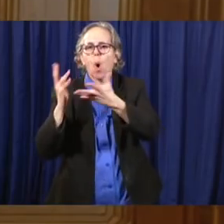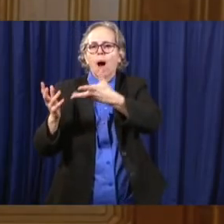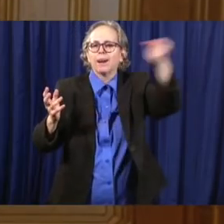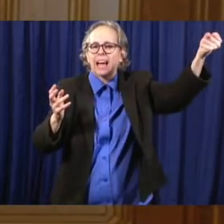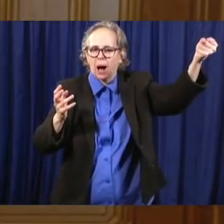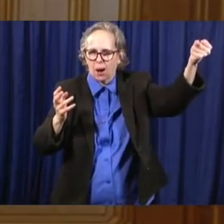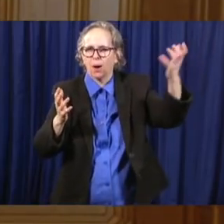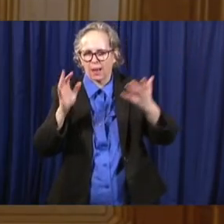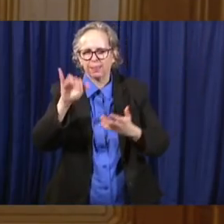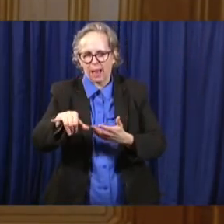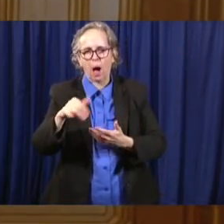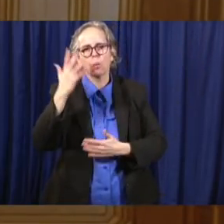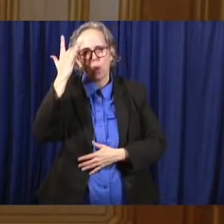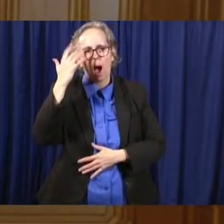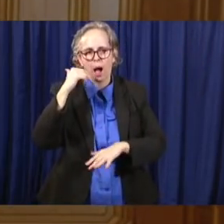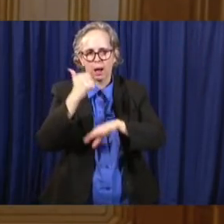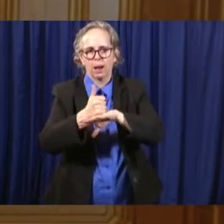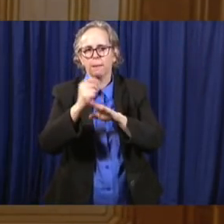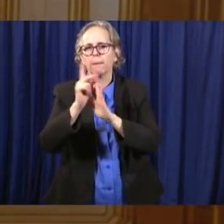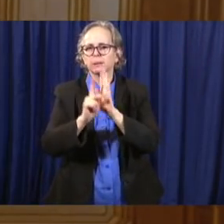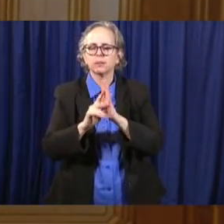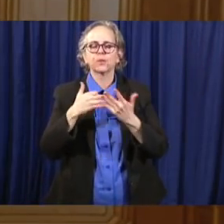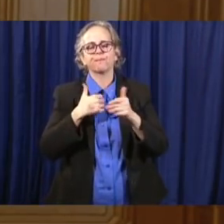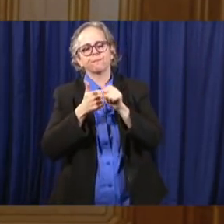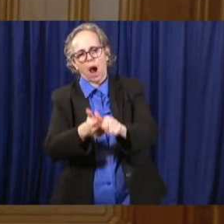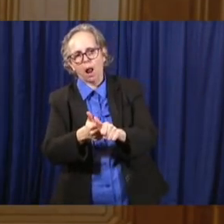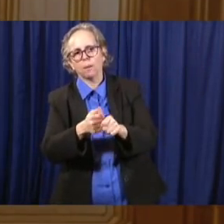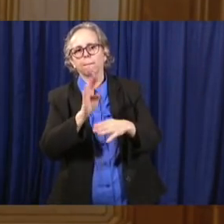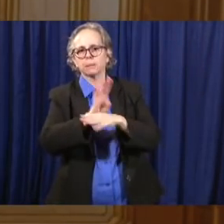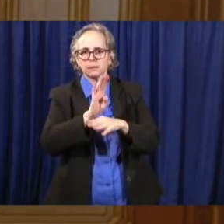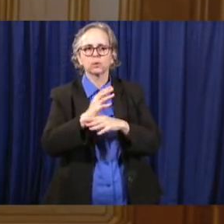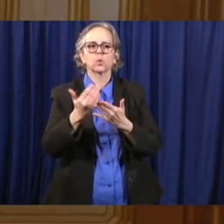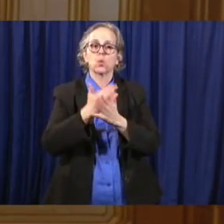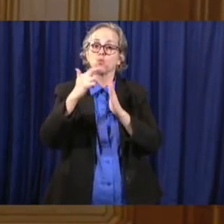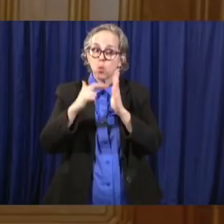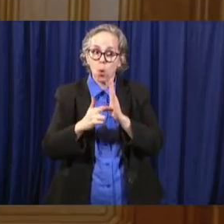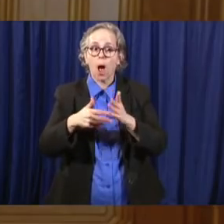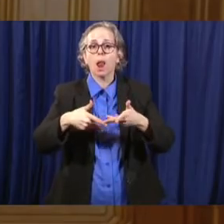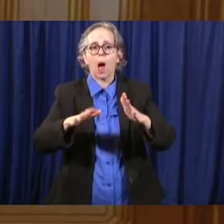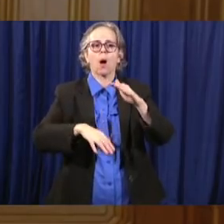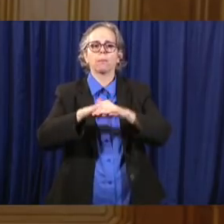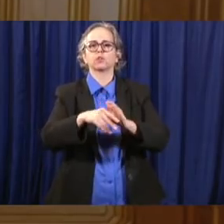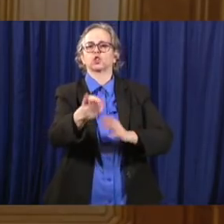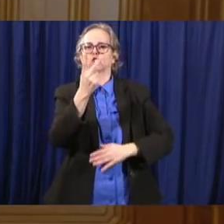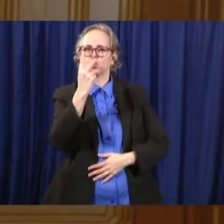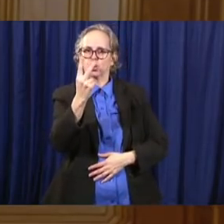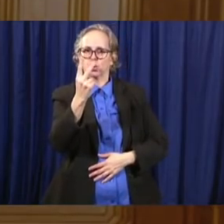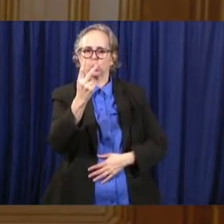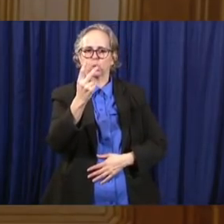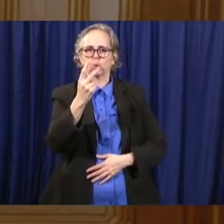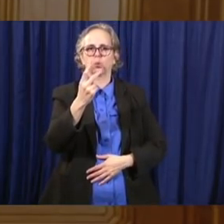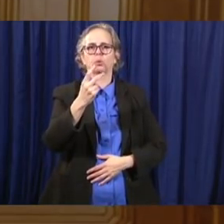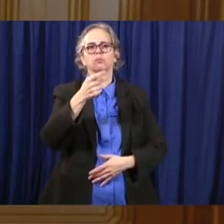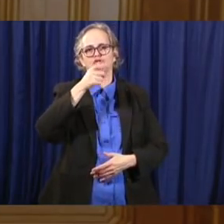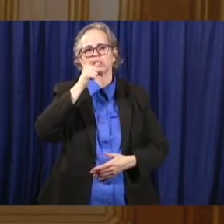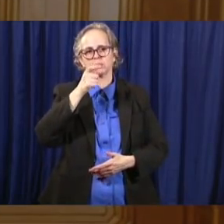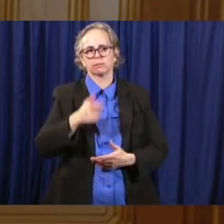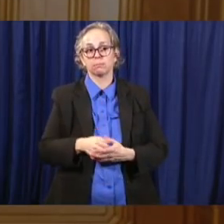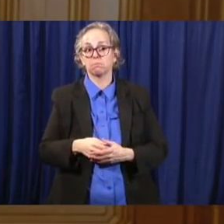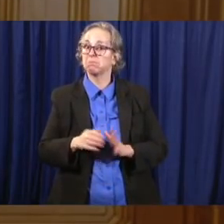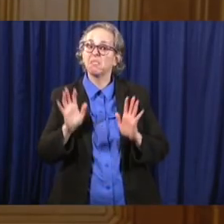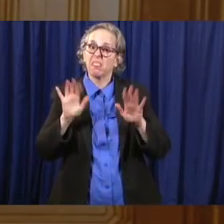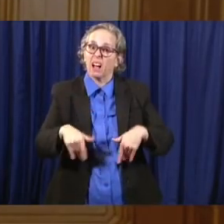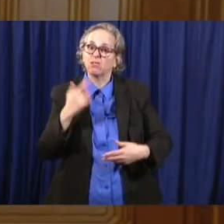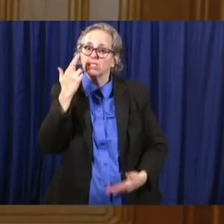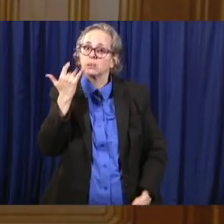new rule allows them to do. That's pretty much it. Thank